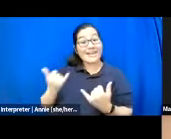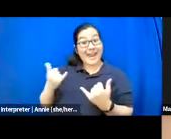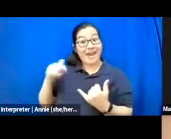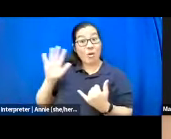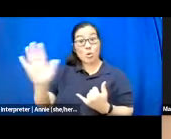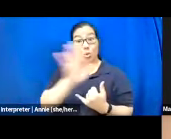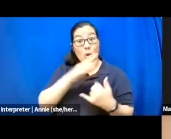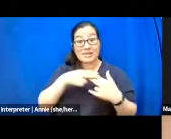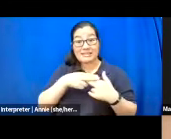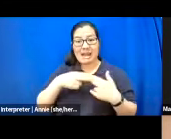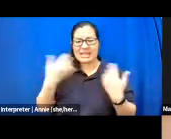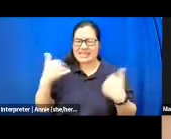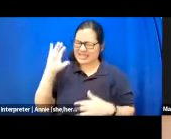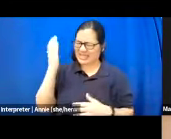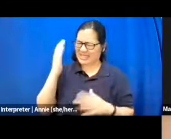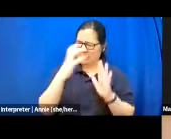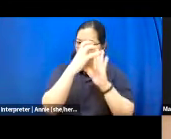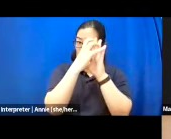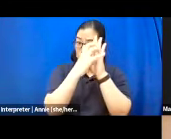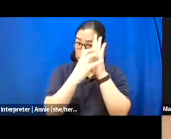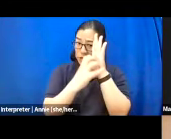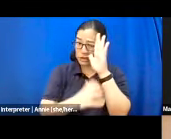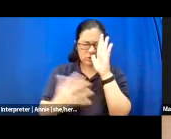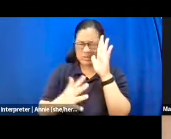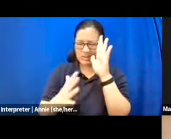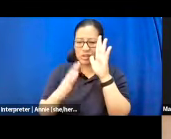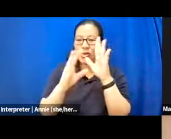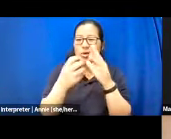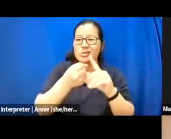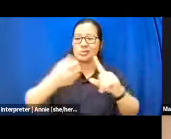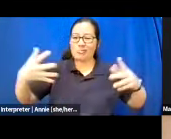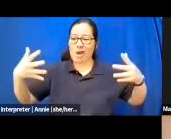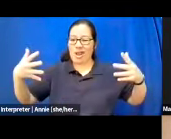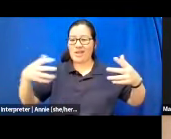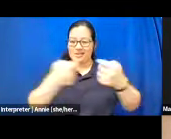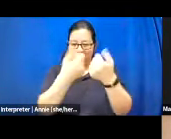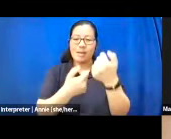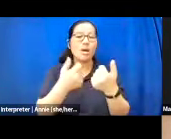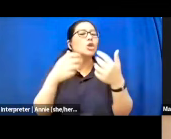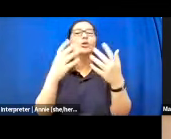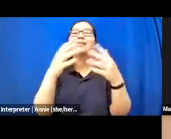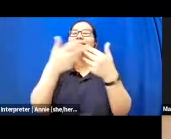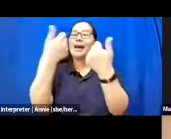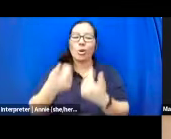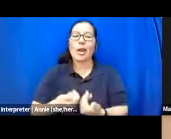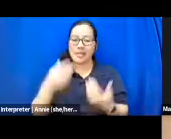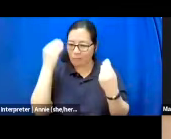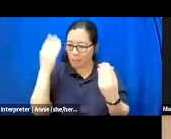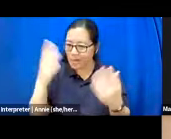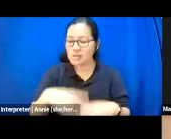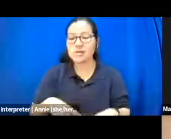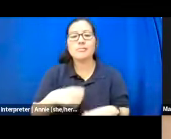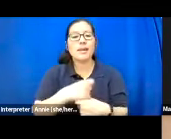and make sure you do that 5-5-5 sort of rule, where you don't do too many lines on the slides. You make sure there's pictures on the